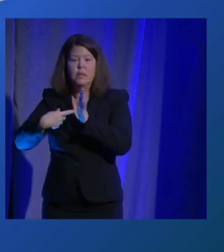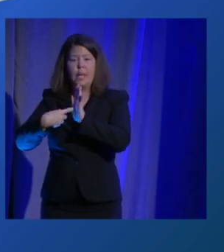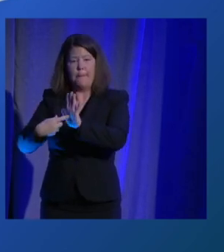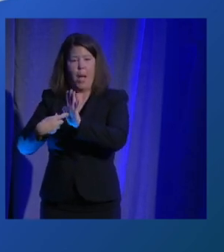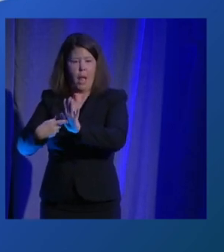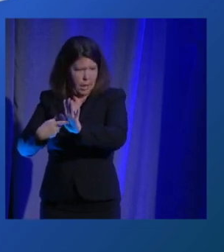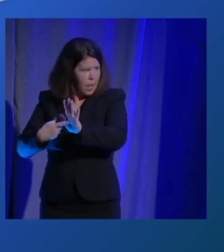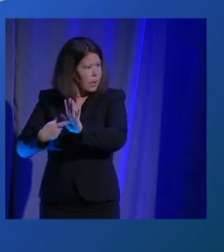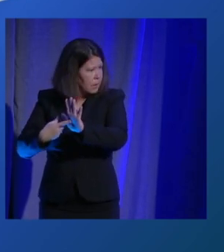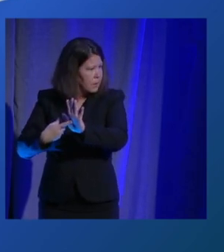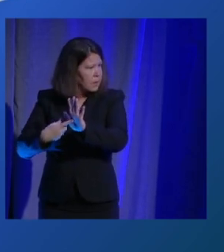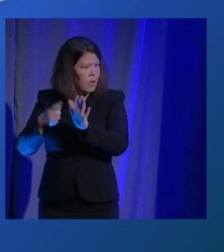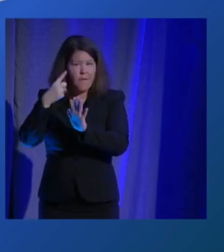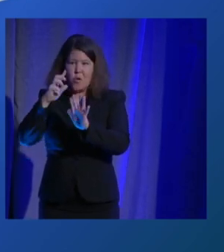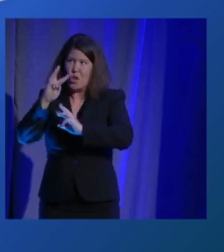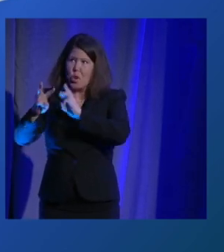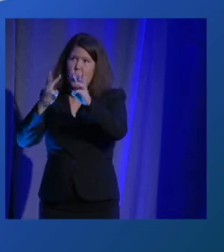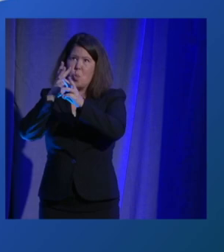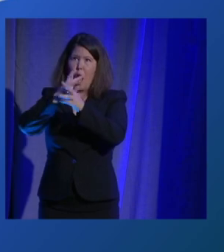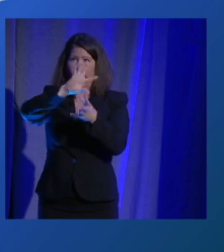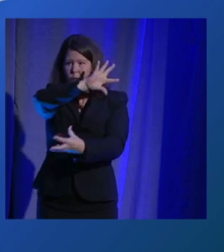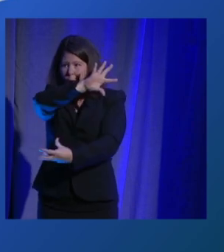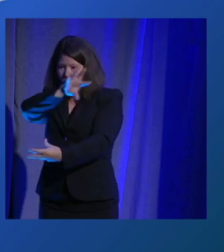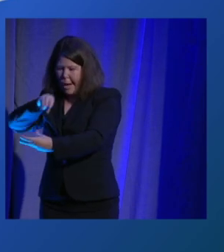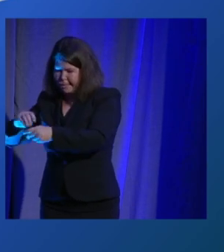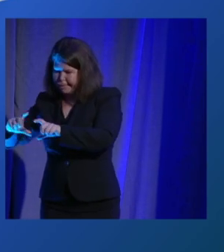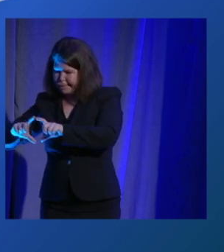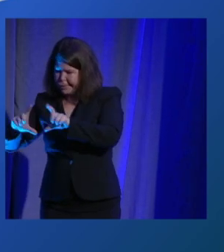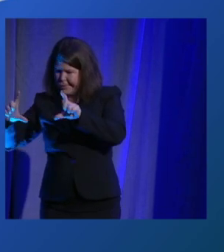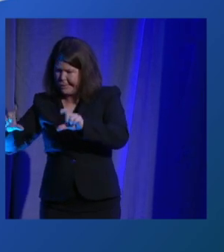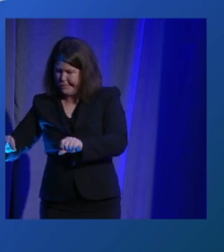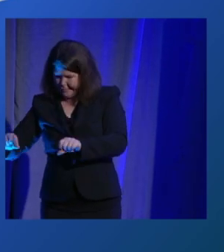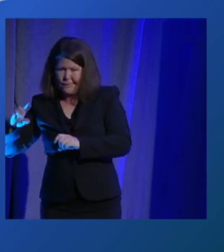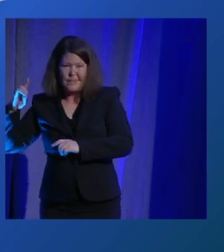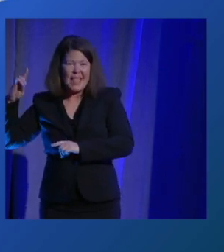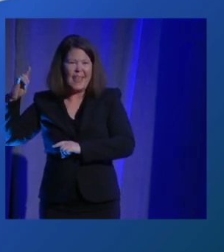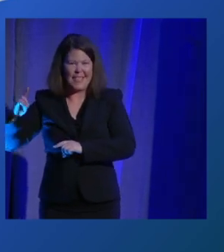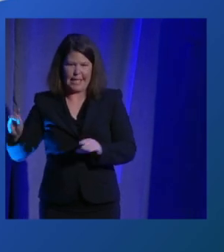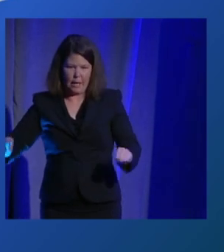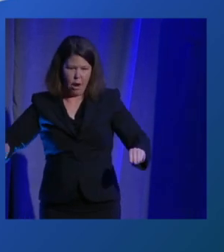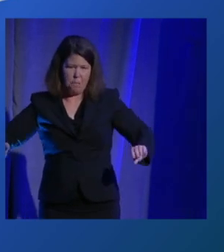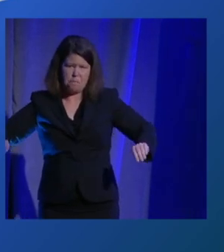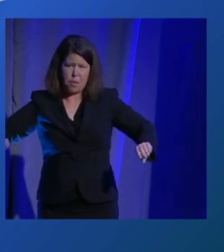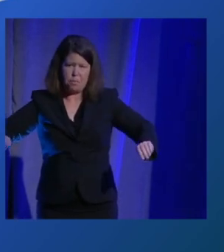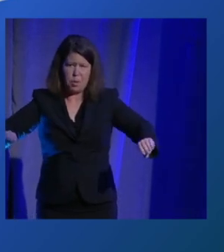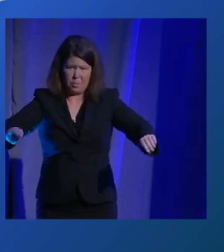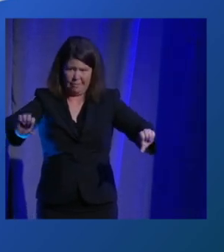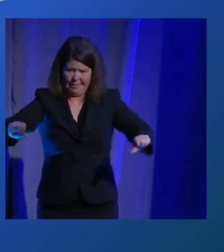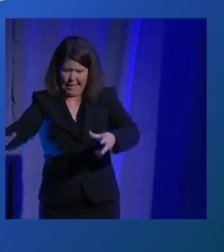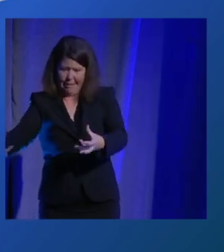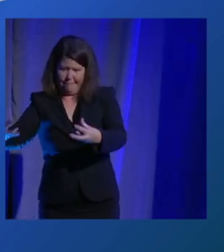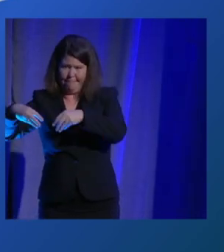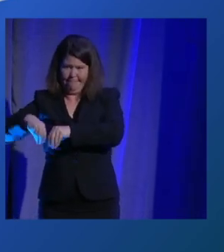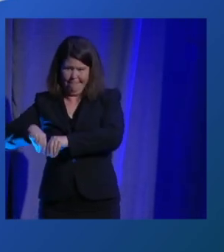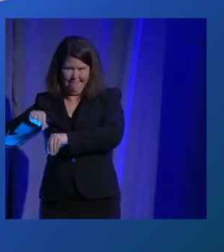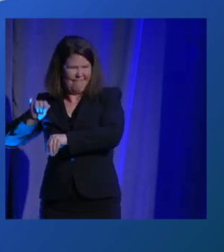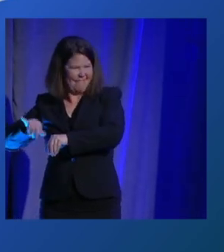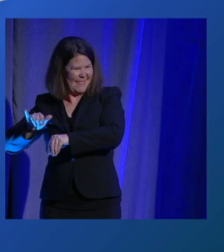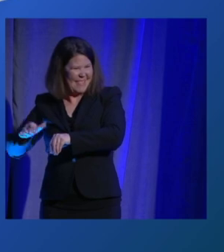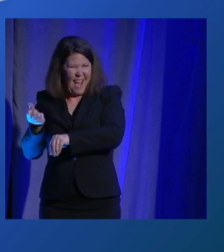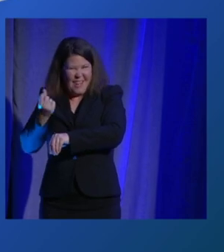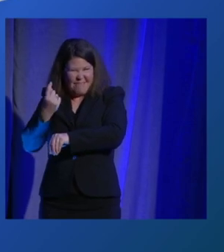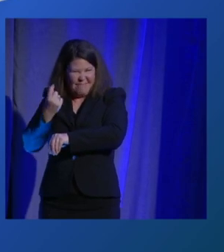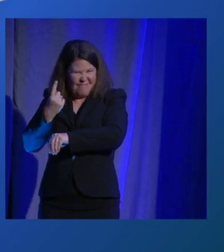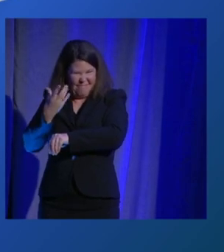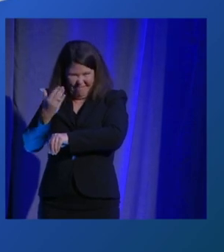representation of the world in which the sensors are seeing and is using for interpretation because it needs